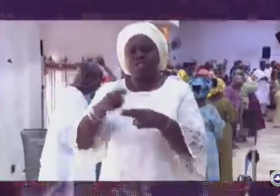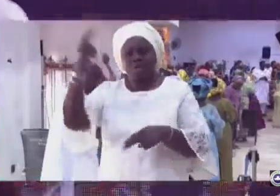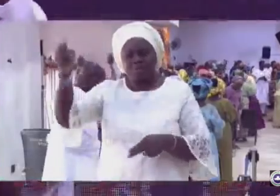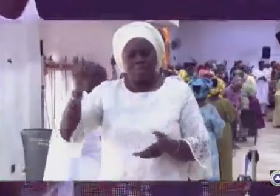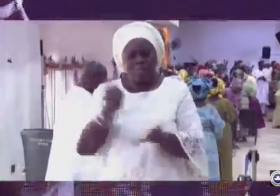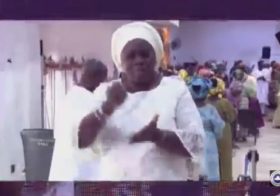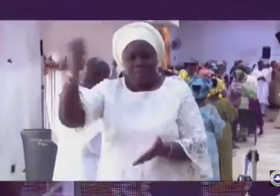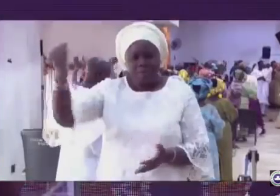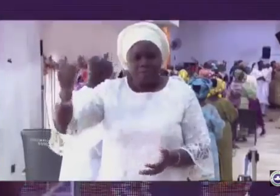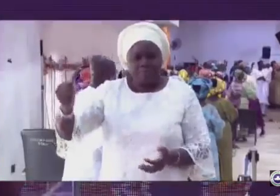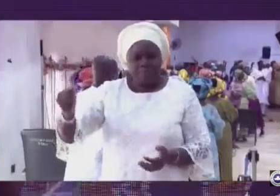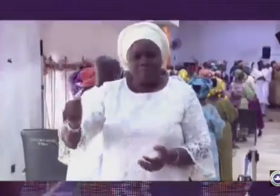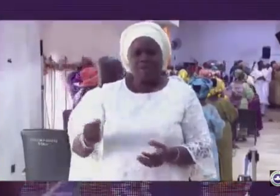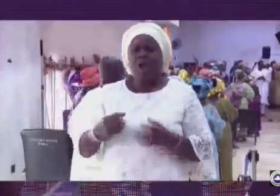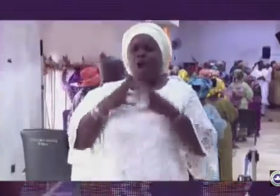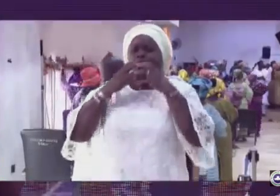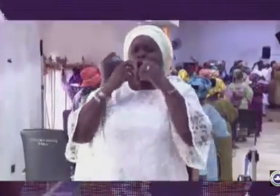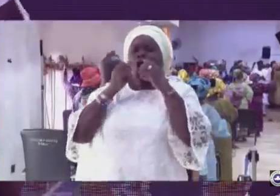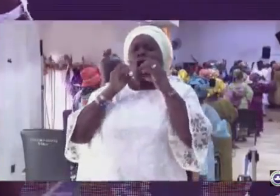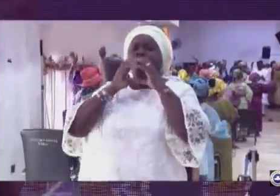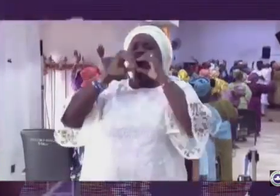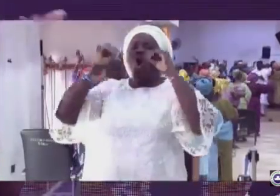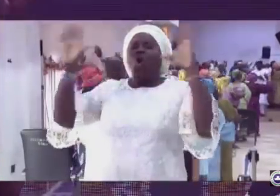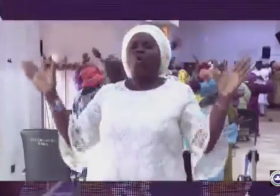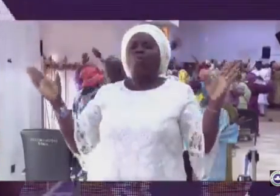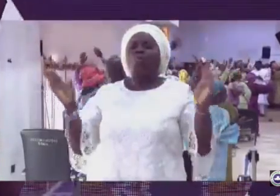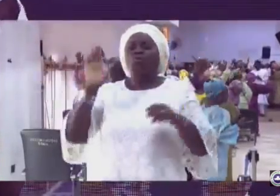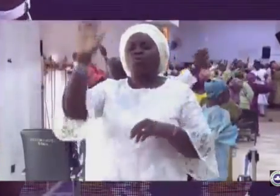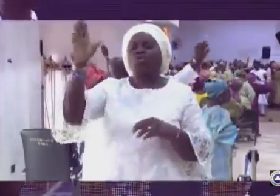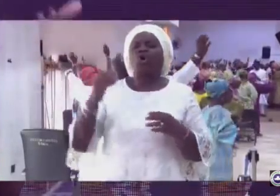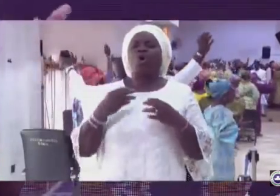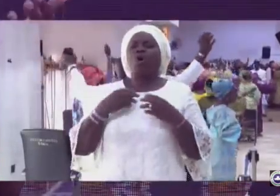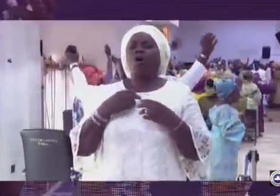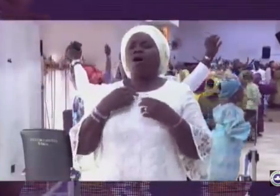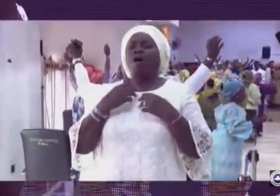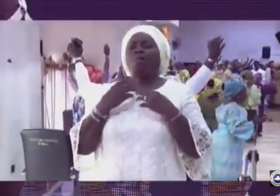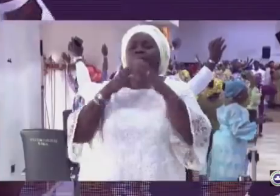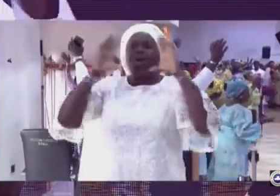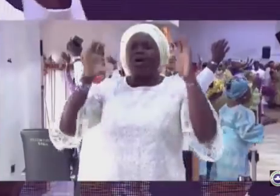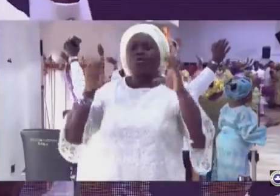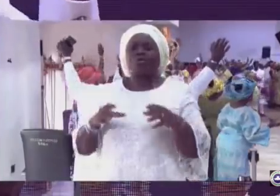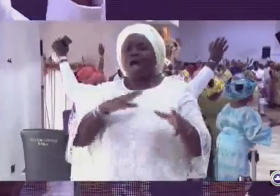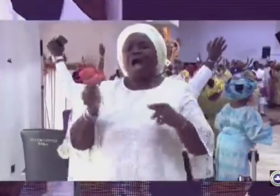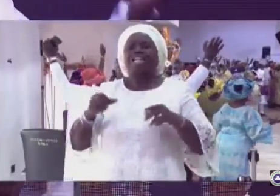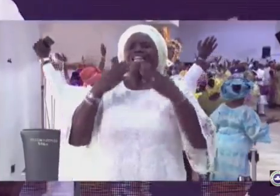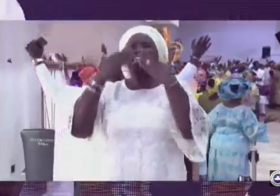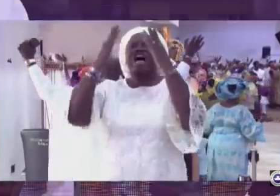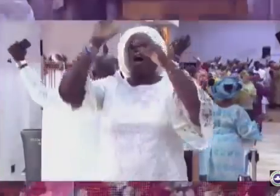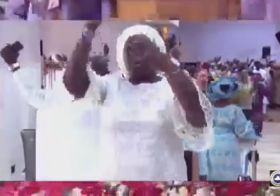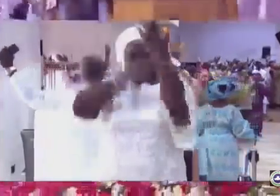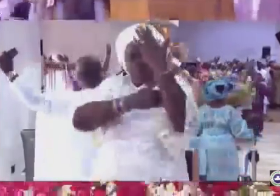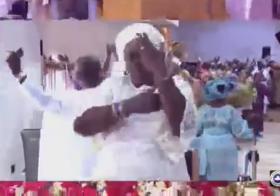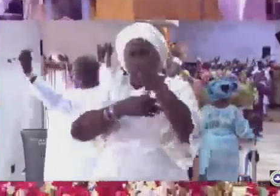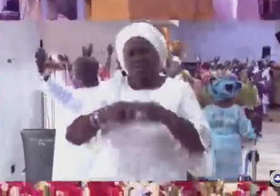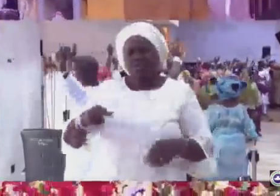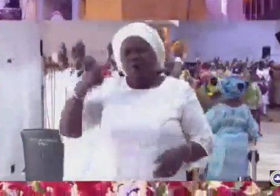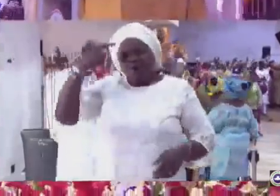Will you open your mouth and praise the Almighty God and give Him